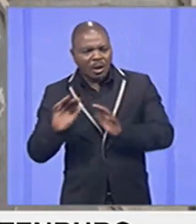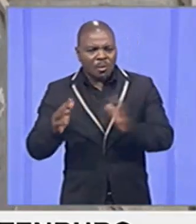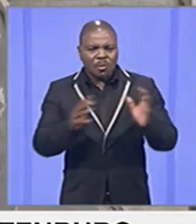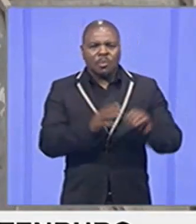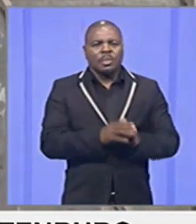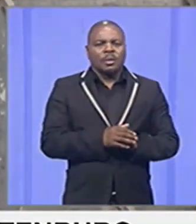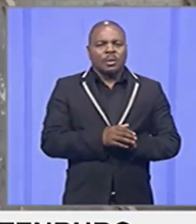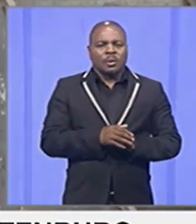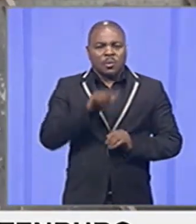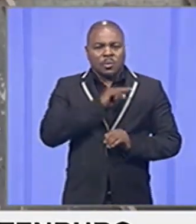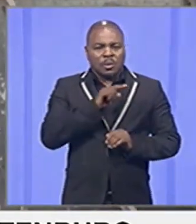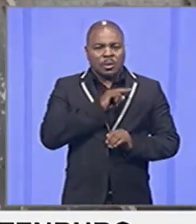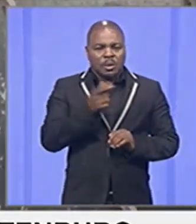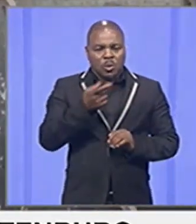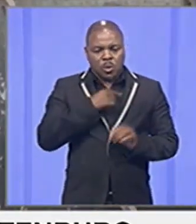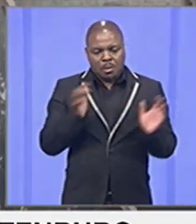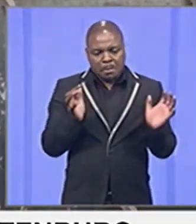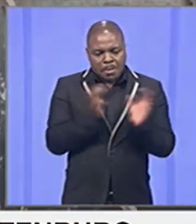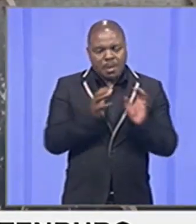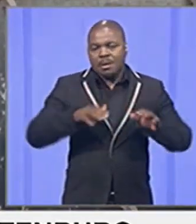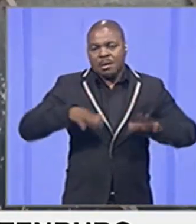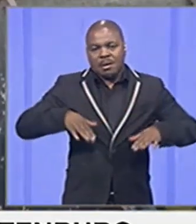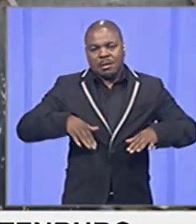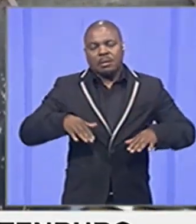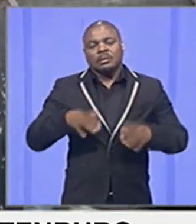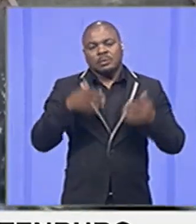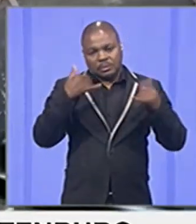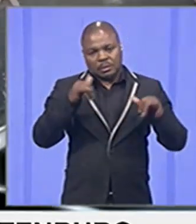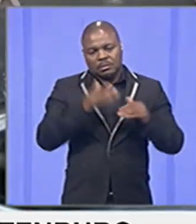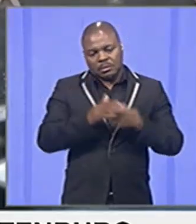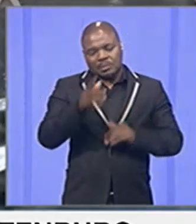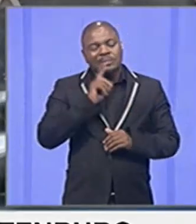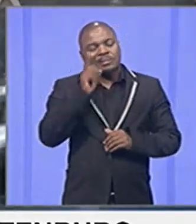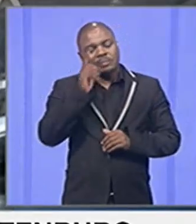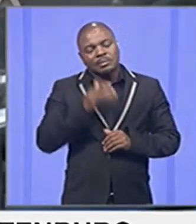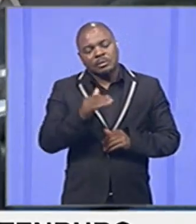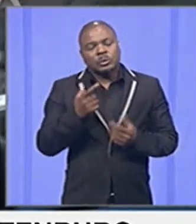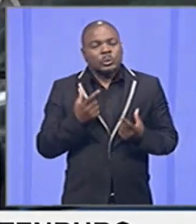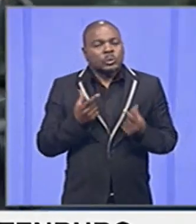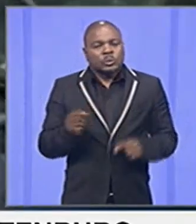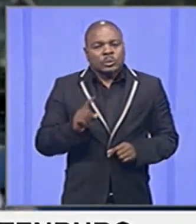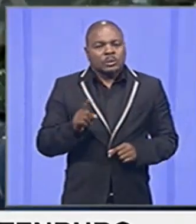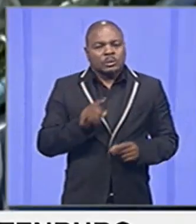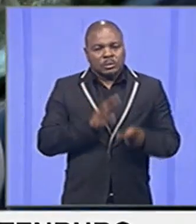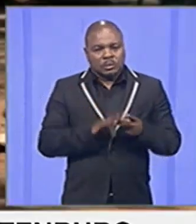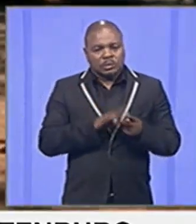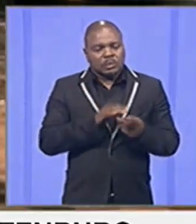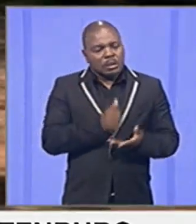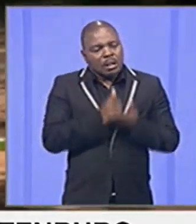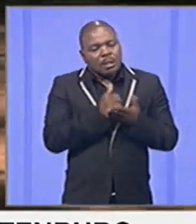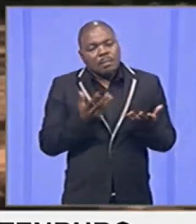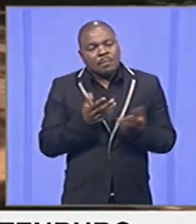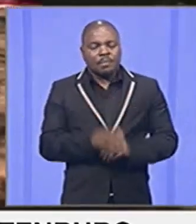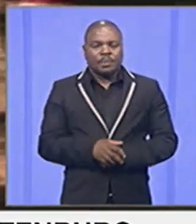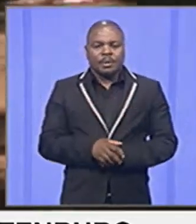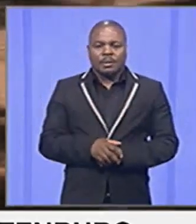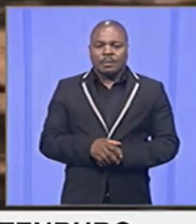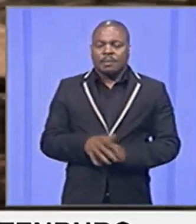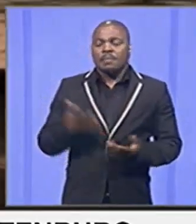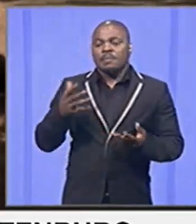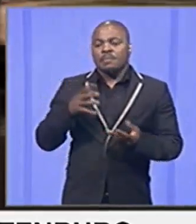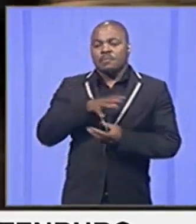gore ha ise re kopane hantle re santse re tlo go bona gore ra go dira yang gore re kreye thuso. Baagi ba belela fa setlhola